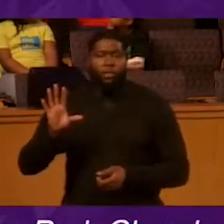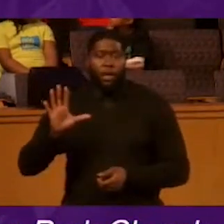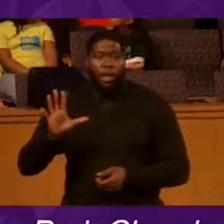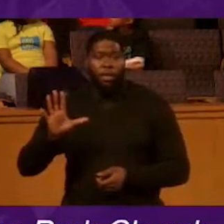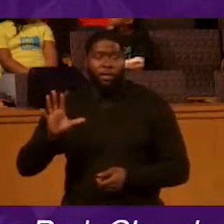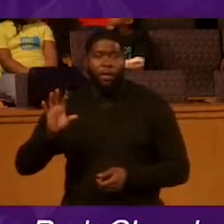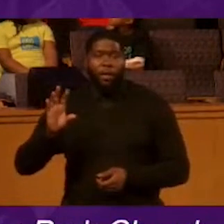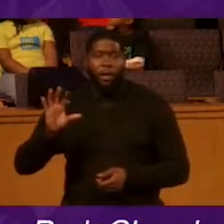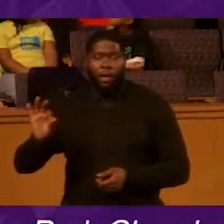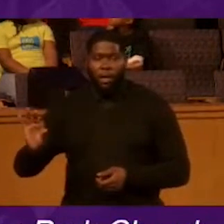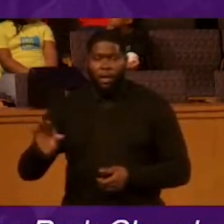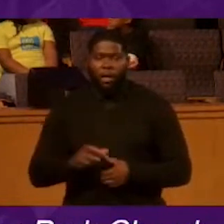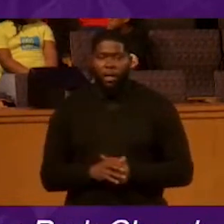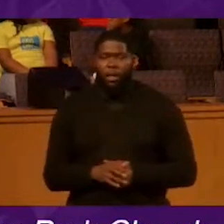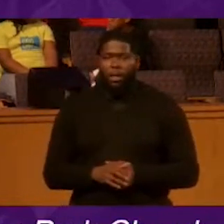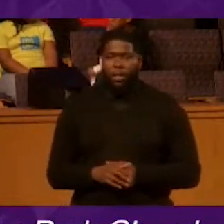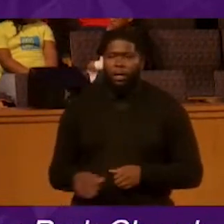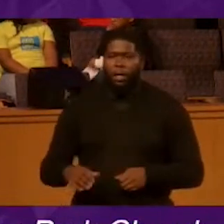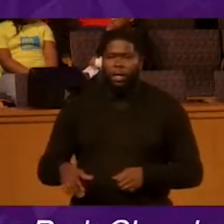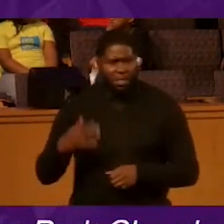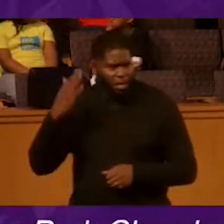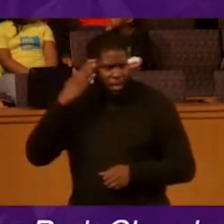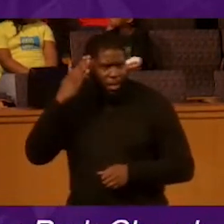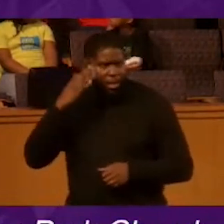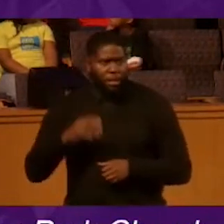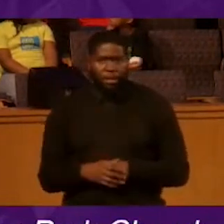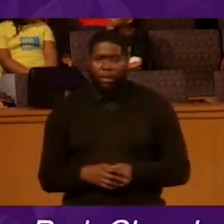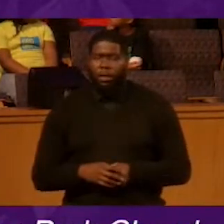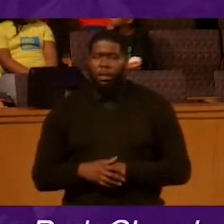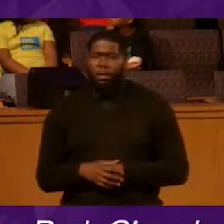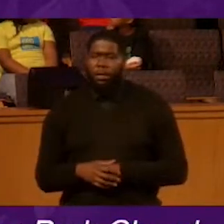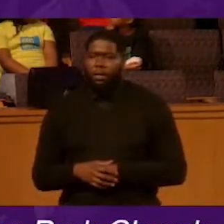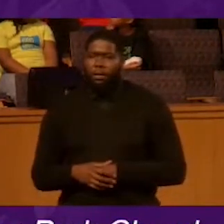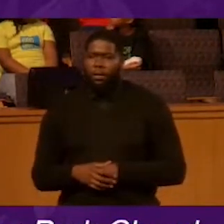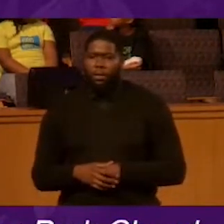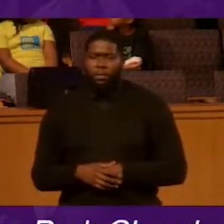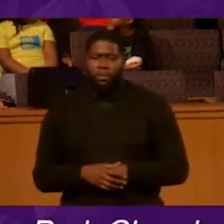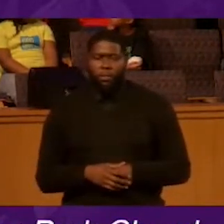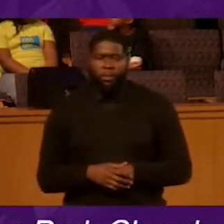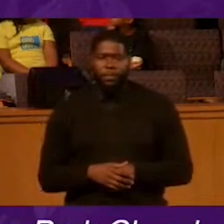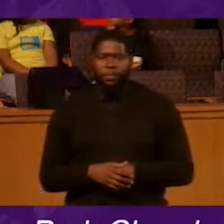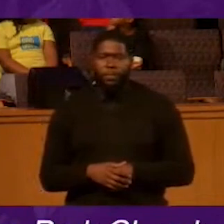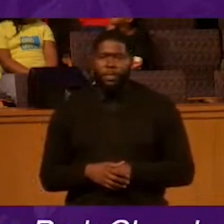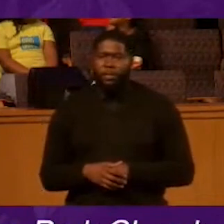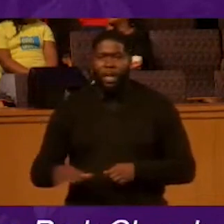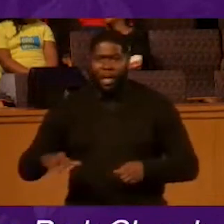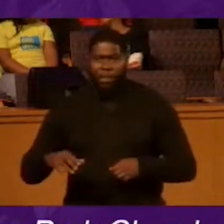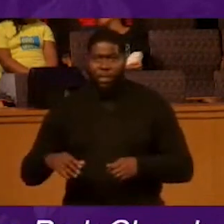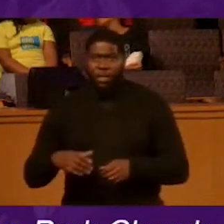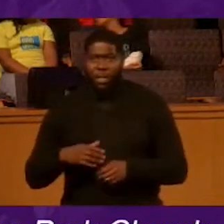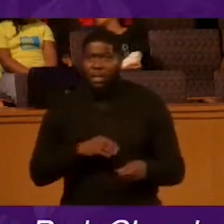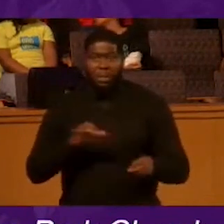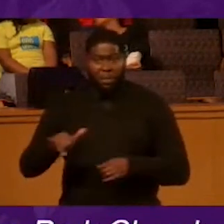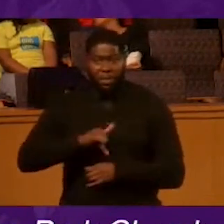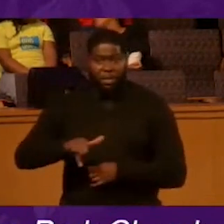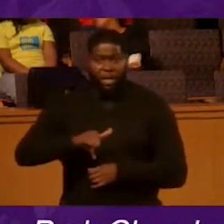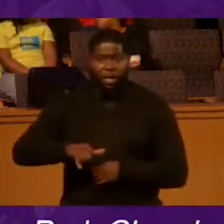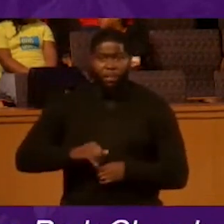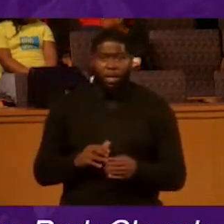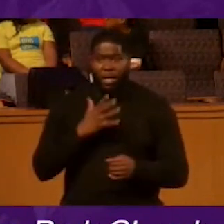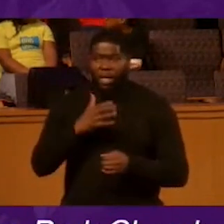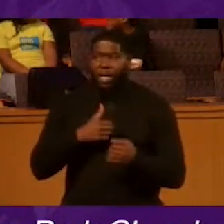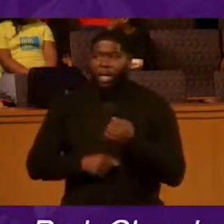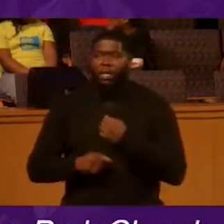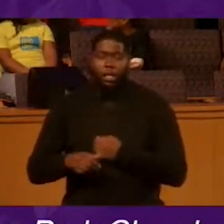to reach 60, you know, I had this thing in my head like, oh, you know, I'm the same age Dad was. Will I make it beyond